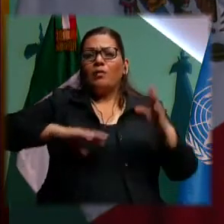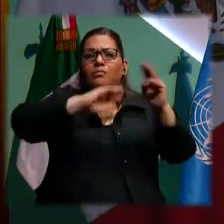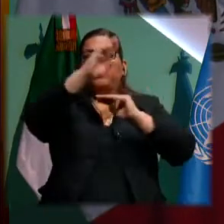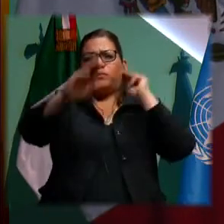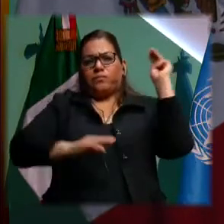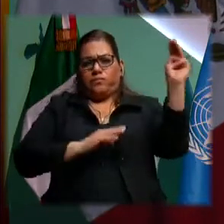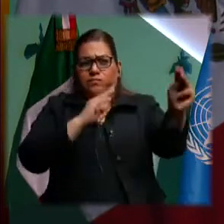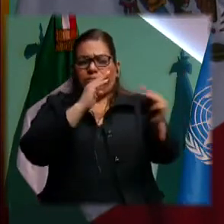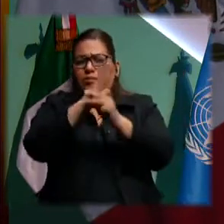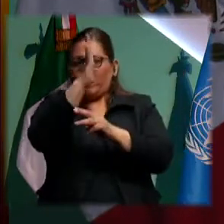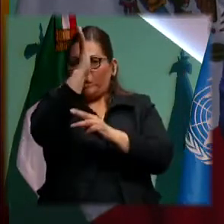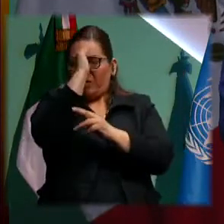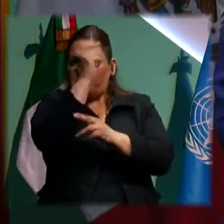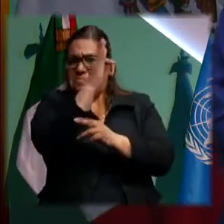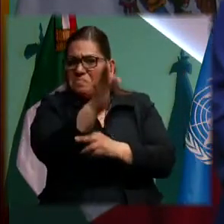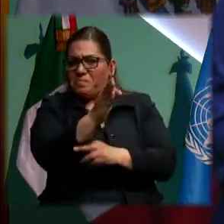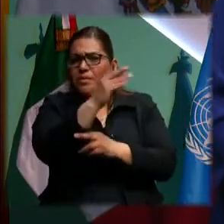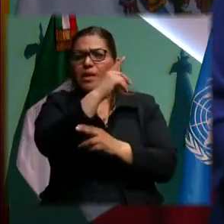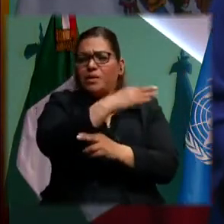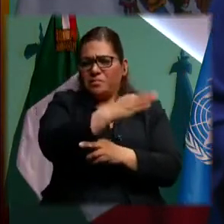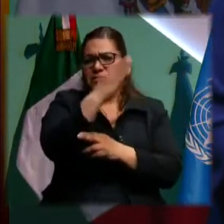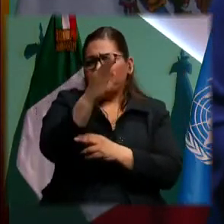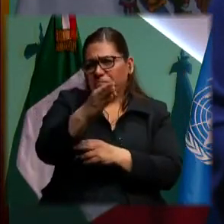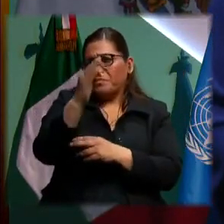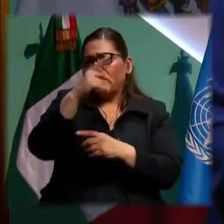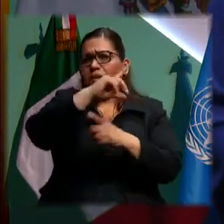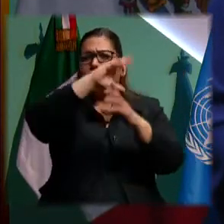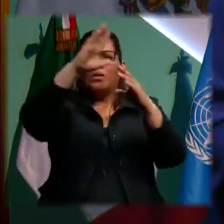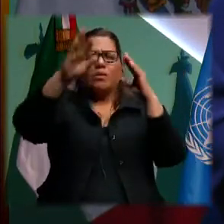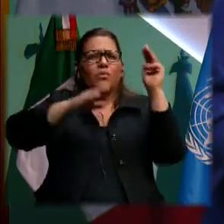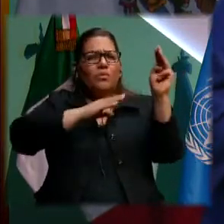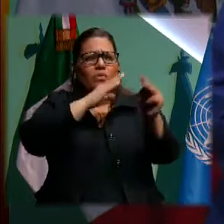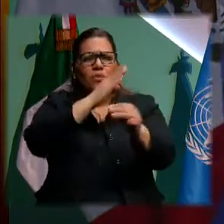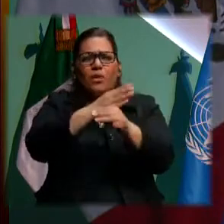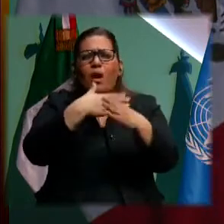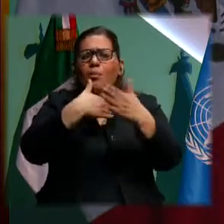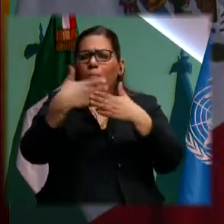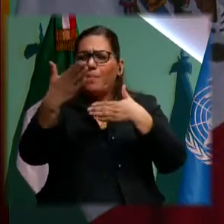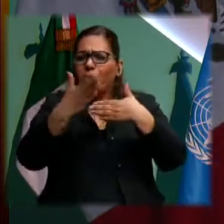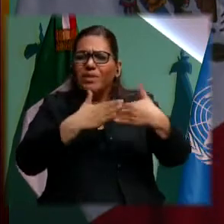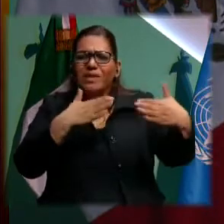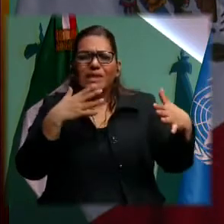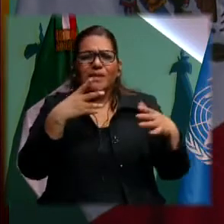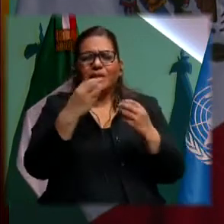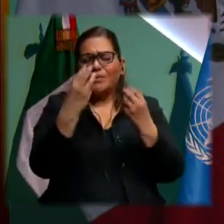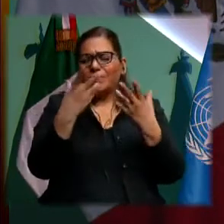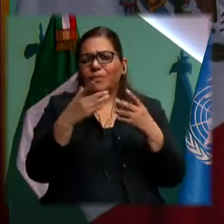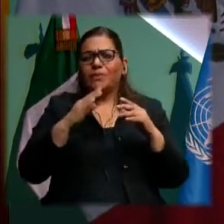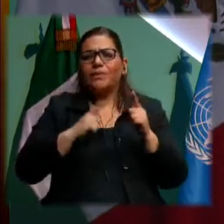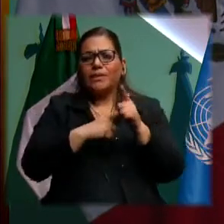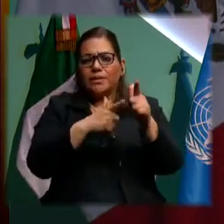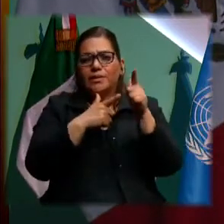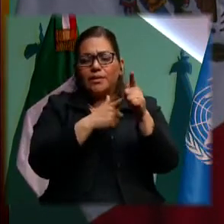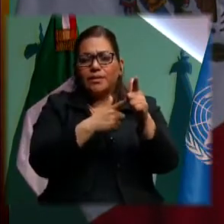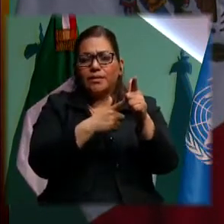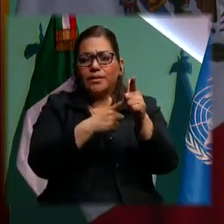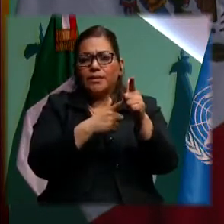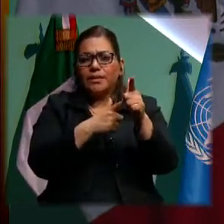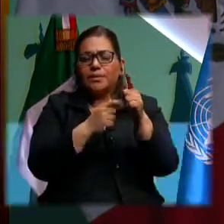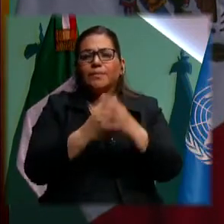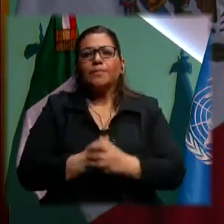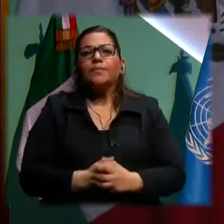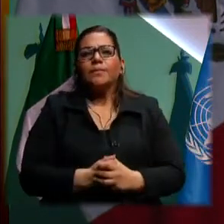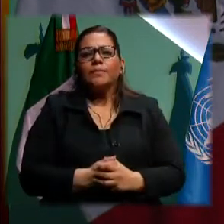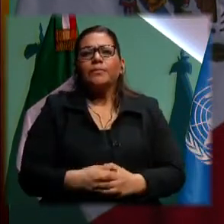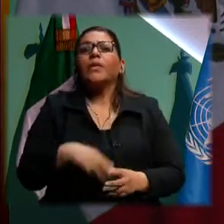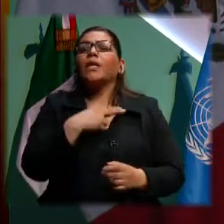have all worked so hard to establish and to implement. We are multi-stakeholder. That word